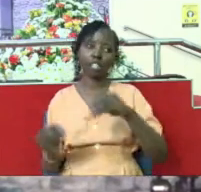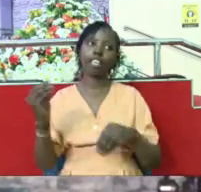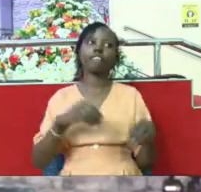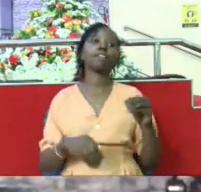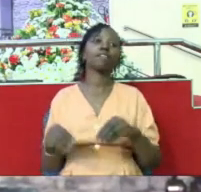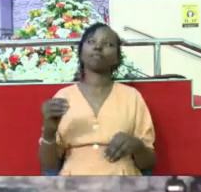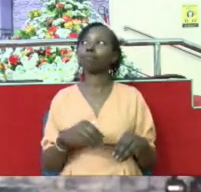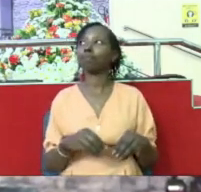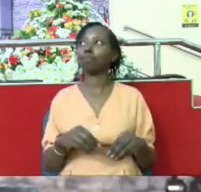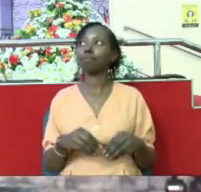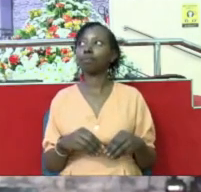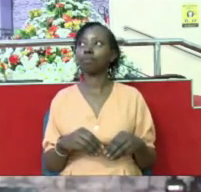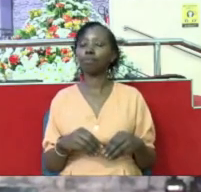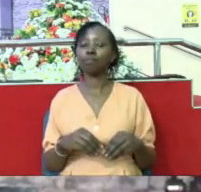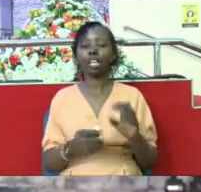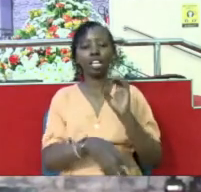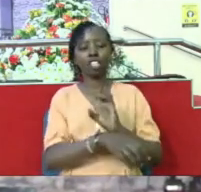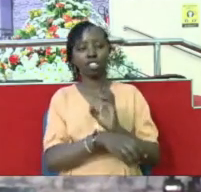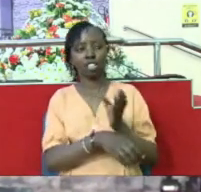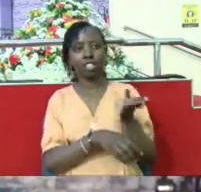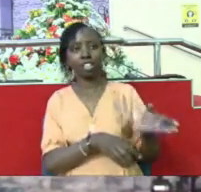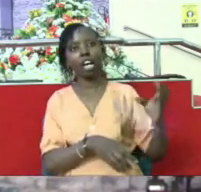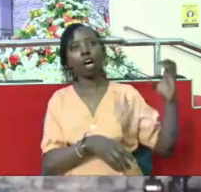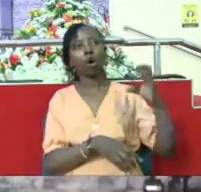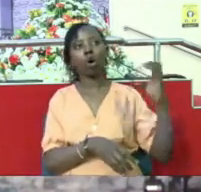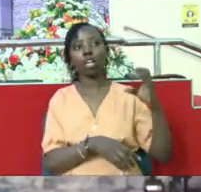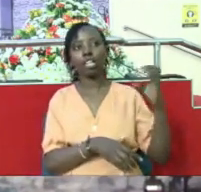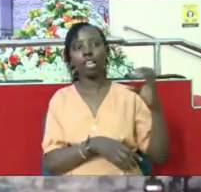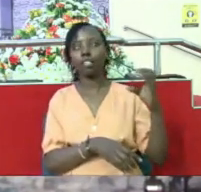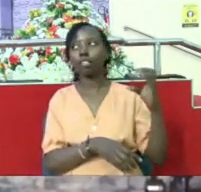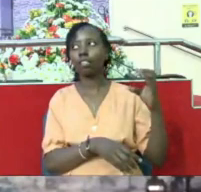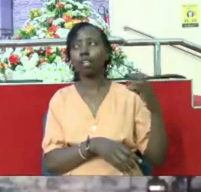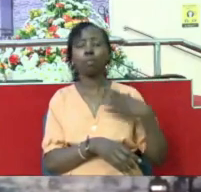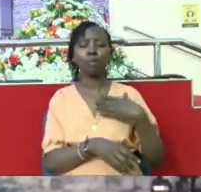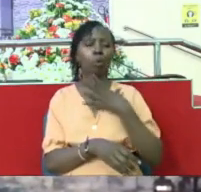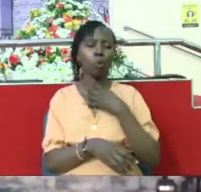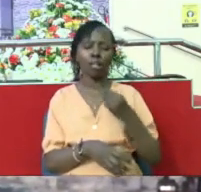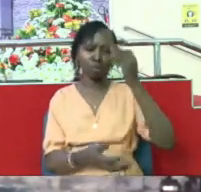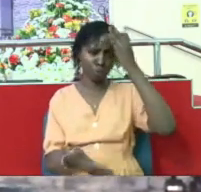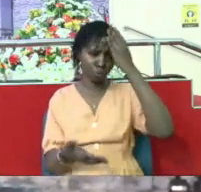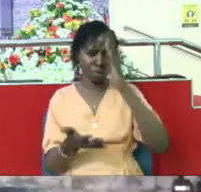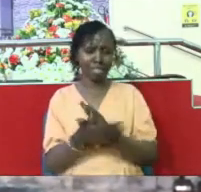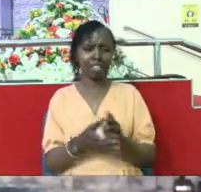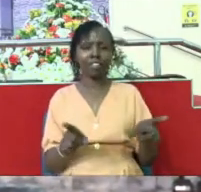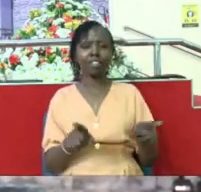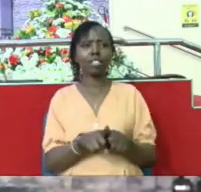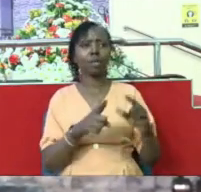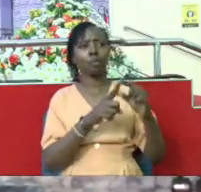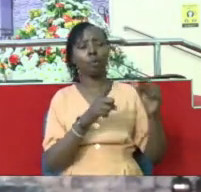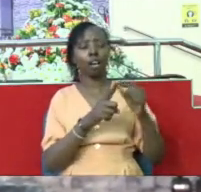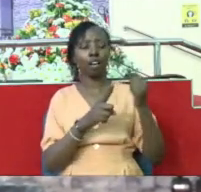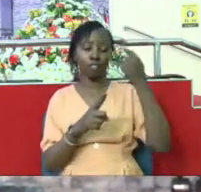It was for Corinthians church. I want to believe it is for us in Zimmerman.